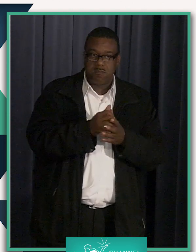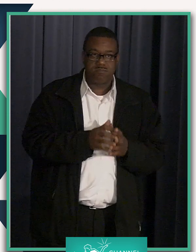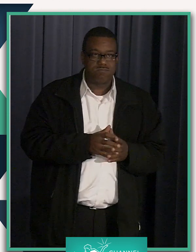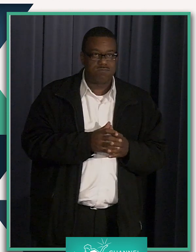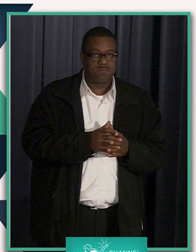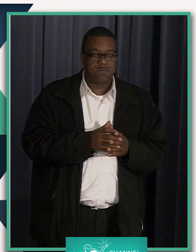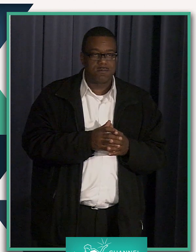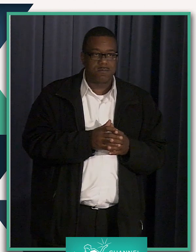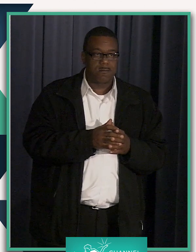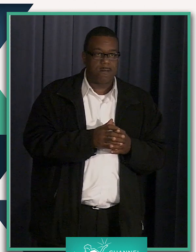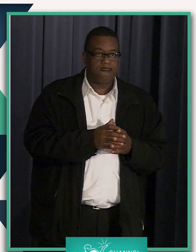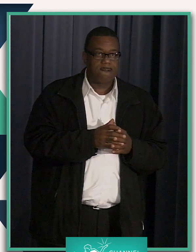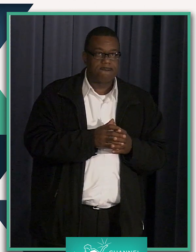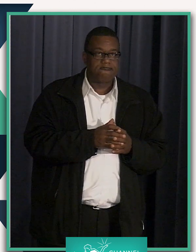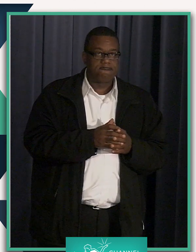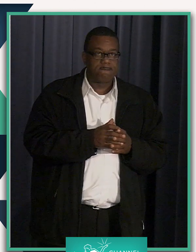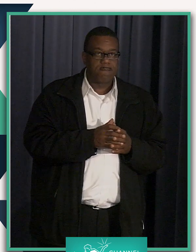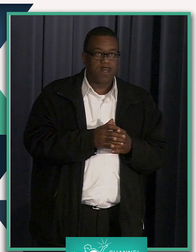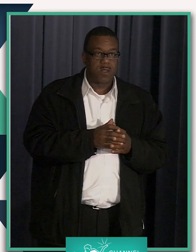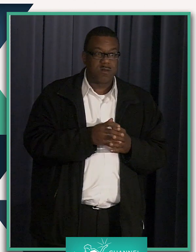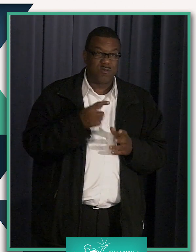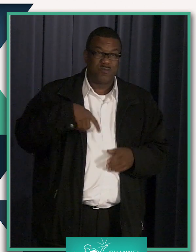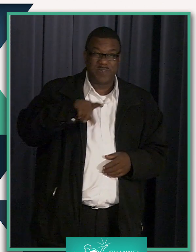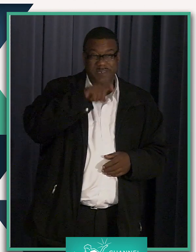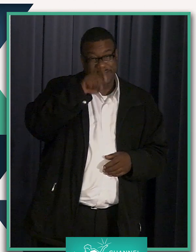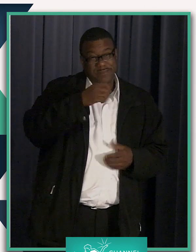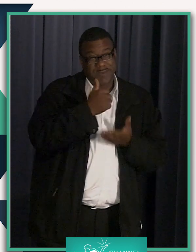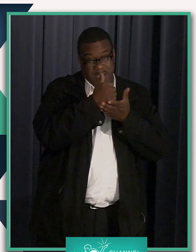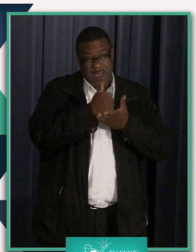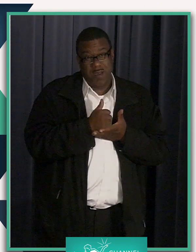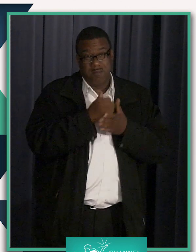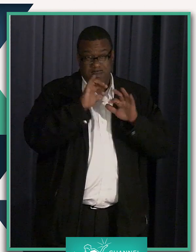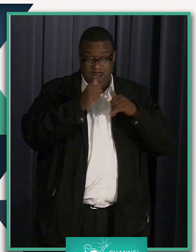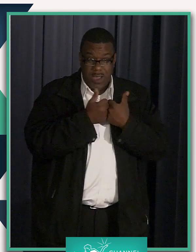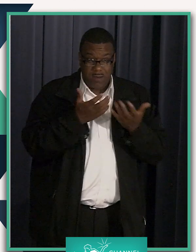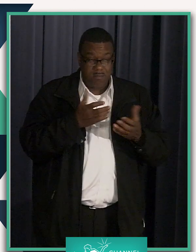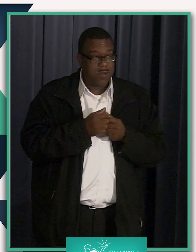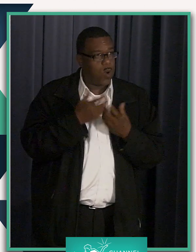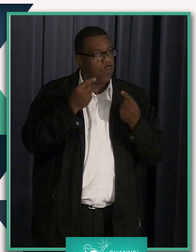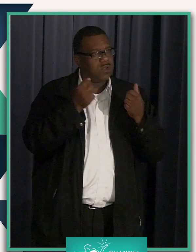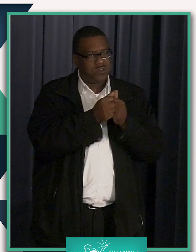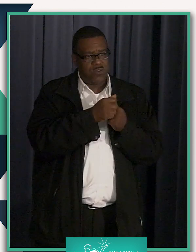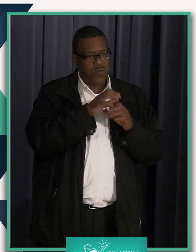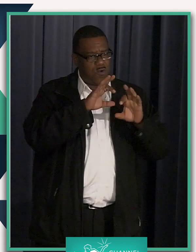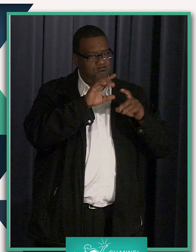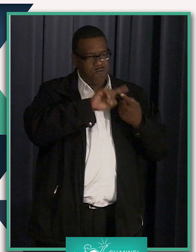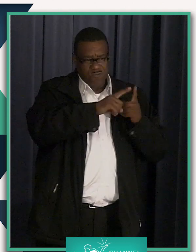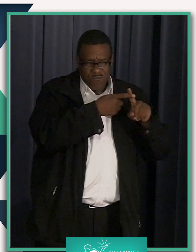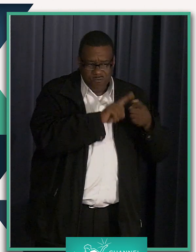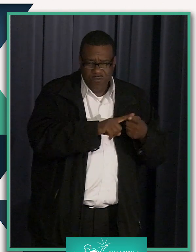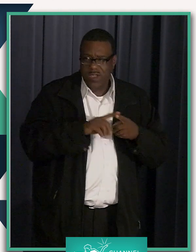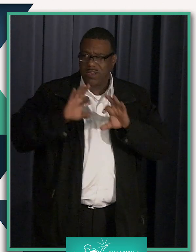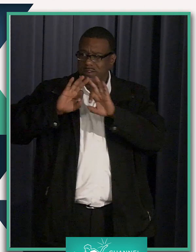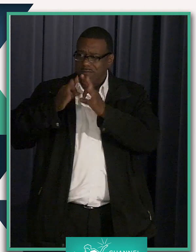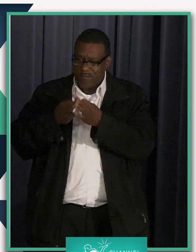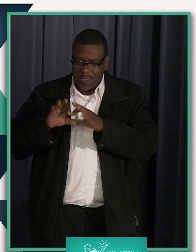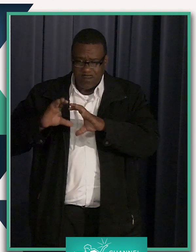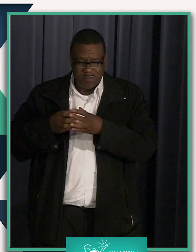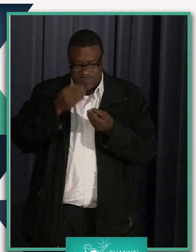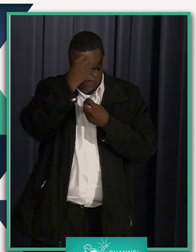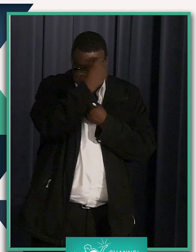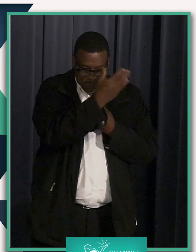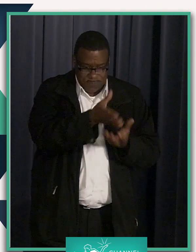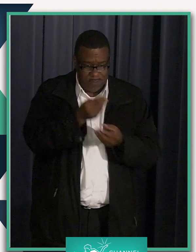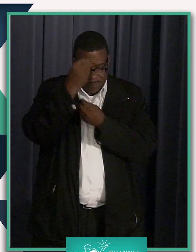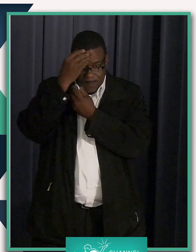Here's where we need your help, and that's to tell your friends and family. Think about this. How many people